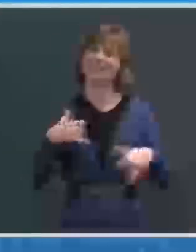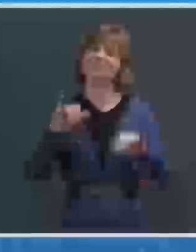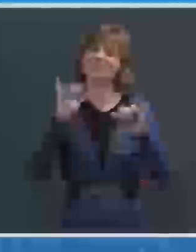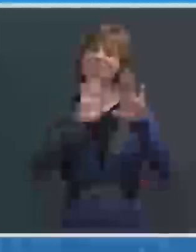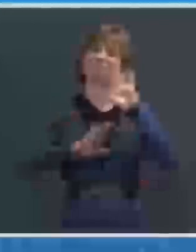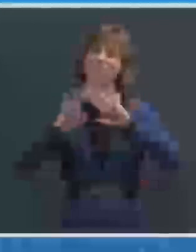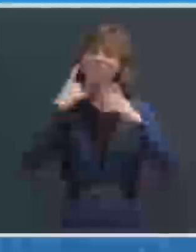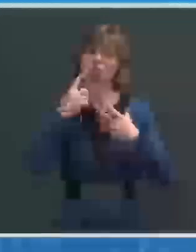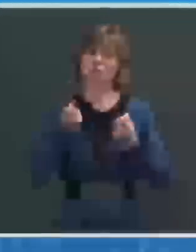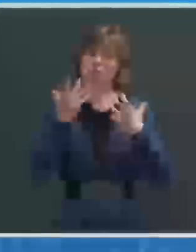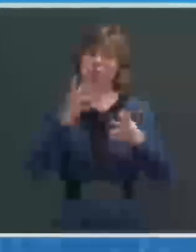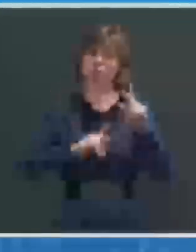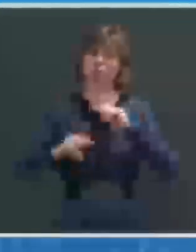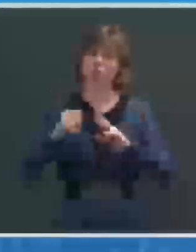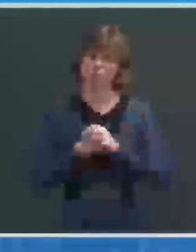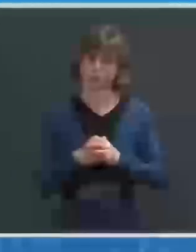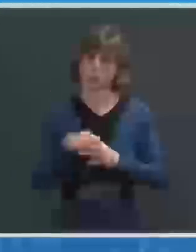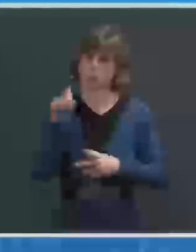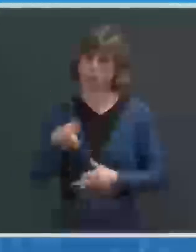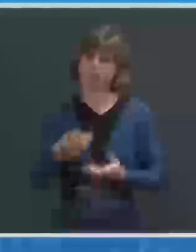and we need to make it better.